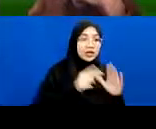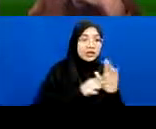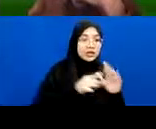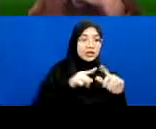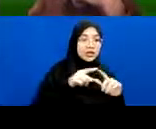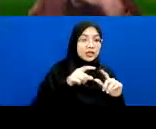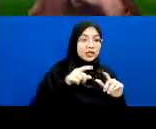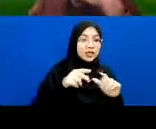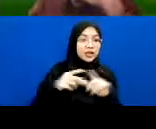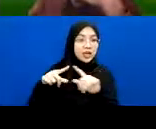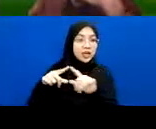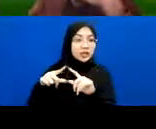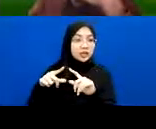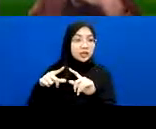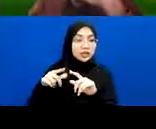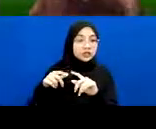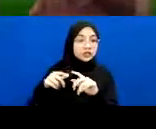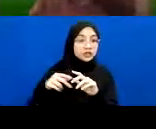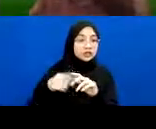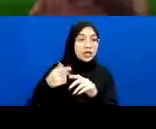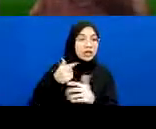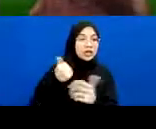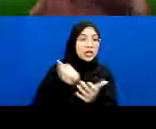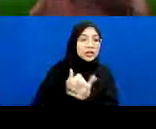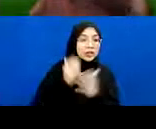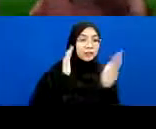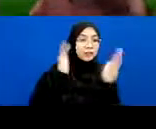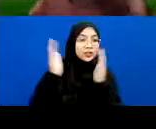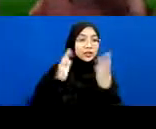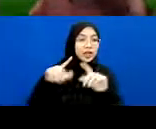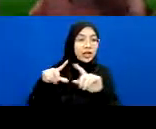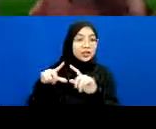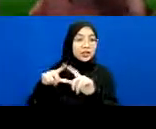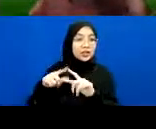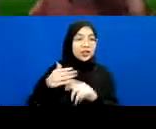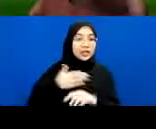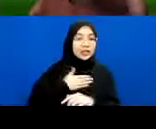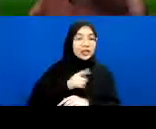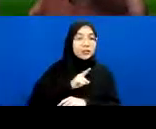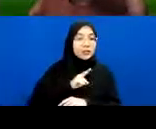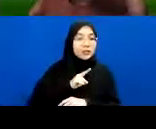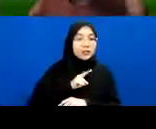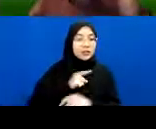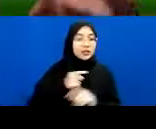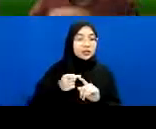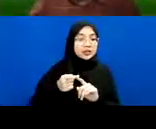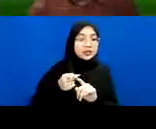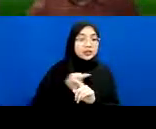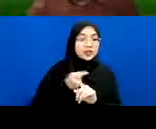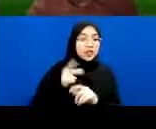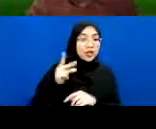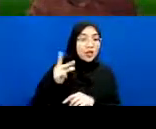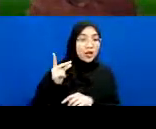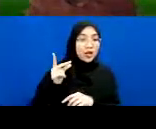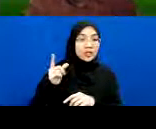Malaysia. Alexandra Alex Mihai, myself, I'm a high school student specialized in philology from Romania. Iska